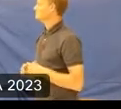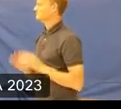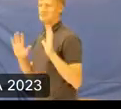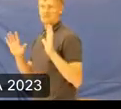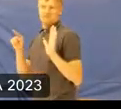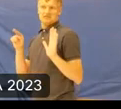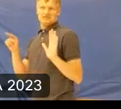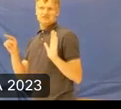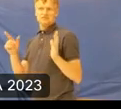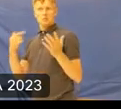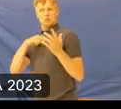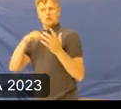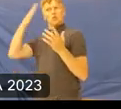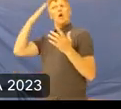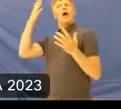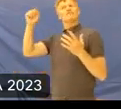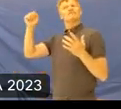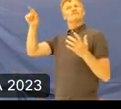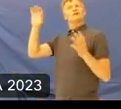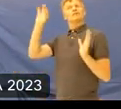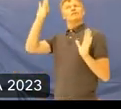by giving you those additional kind of